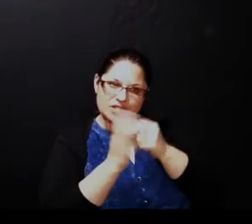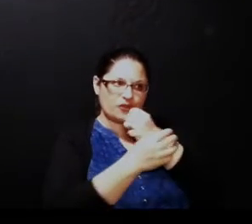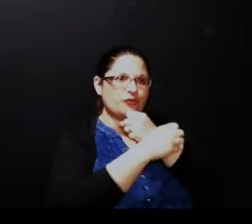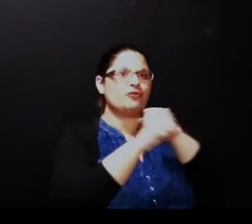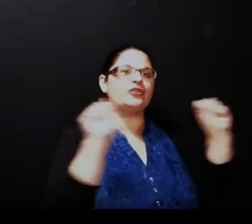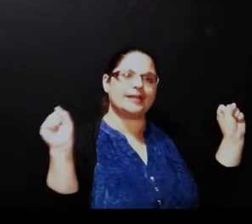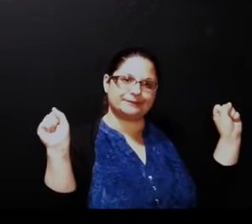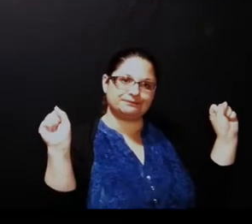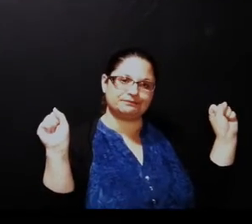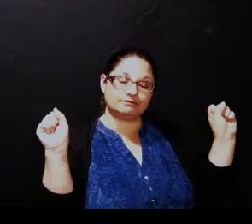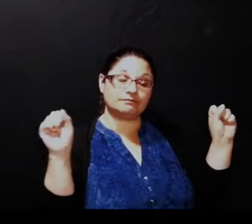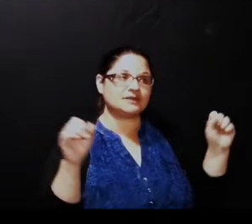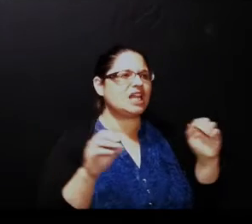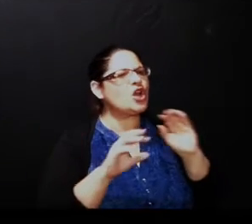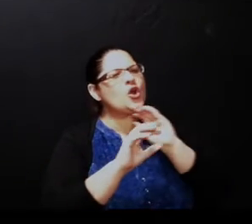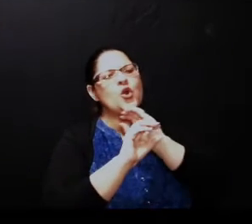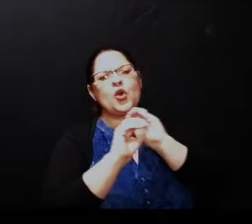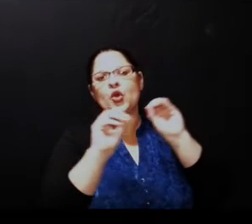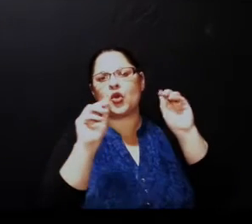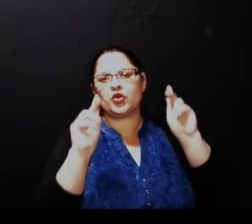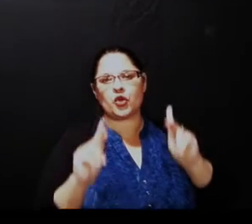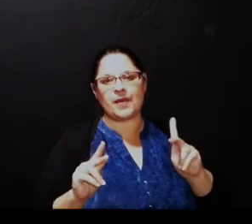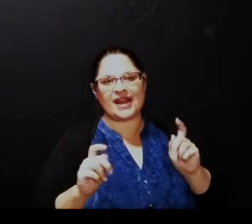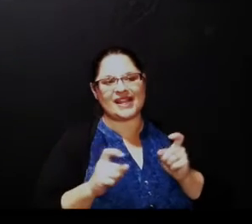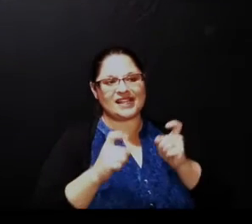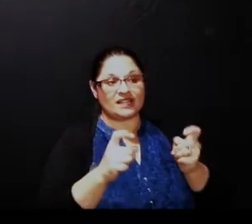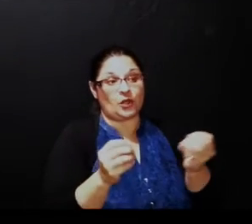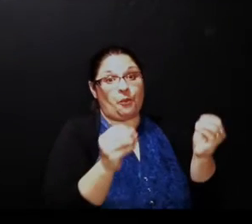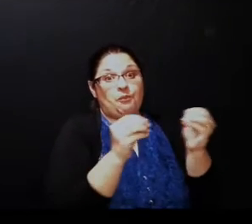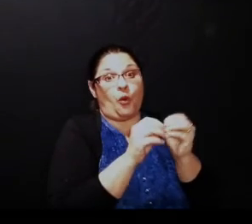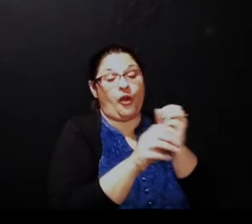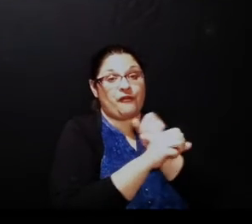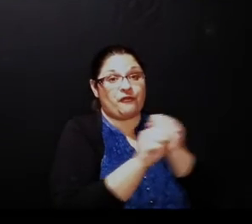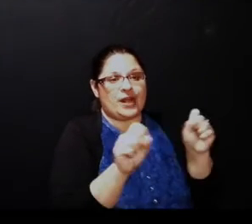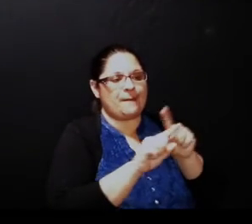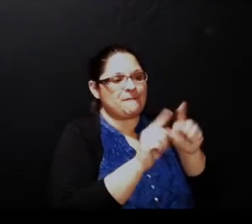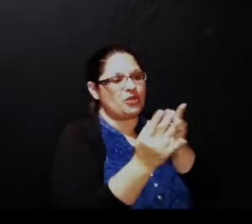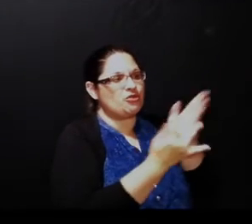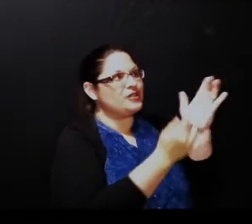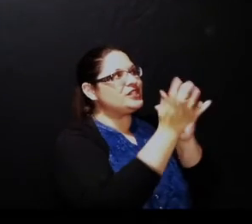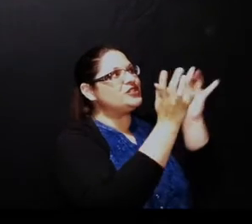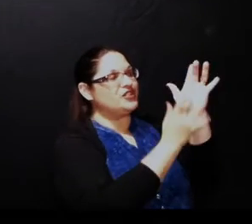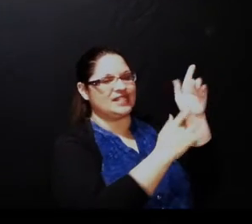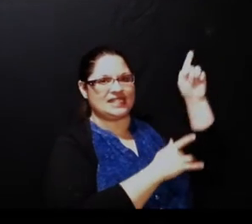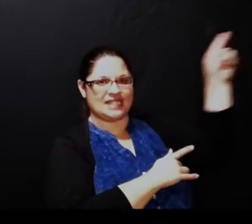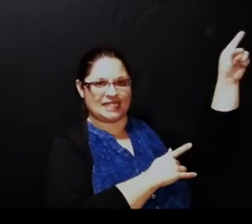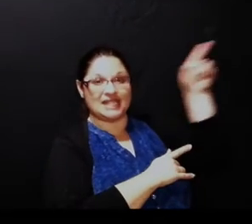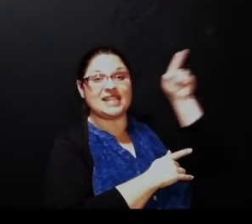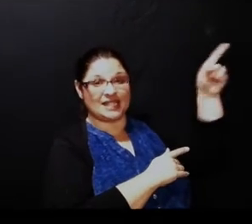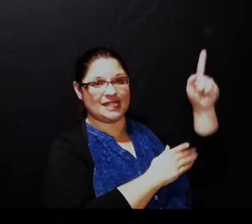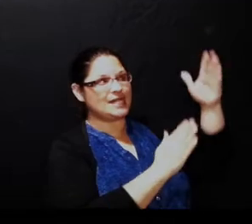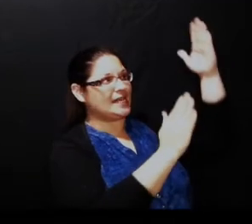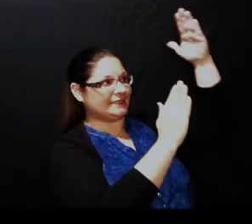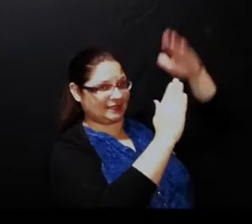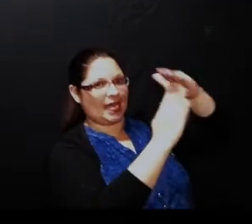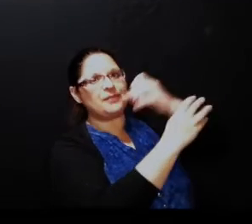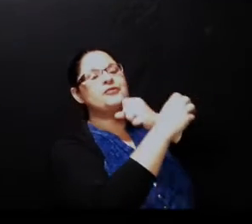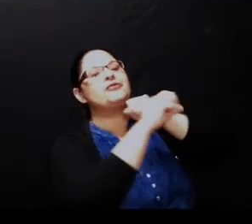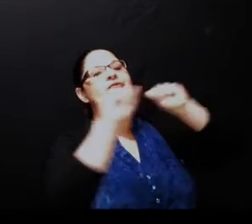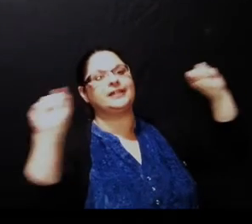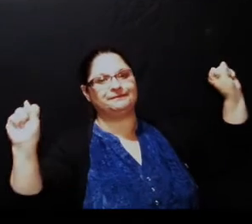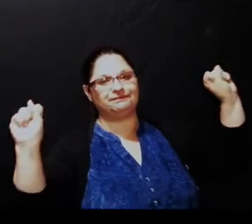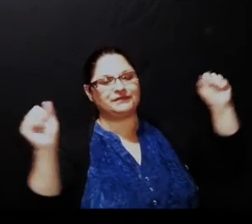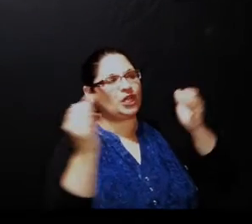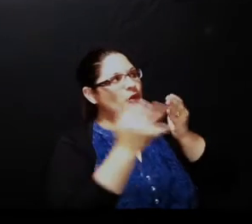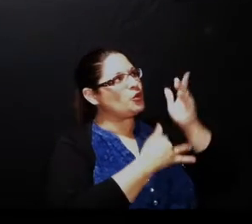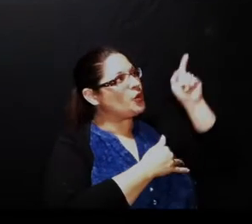Christ. And it comes through the cost of the cross. Jesus gives us freedom. Now, in this particular week, the population